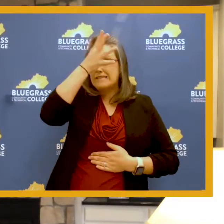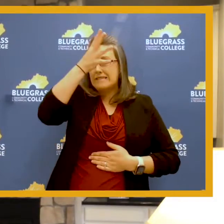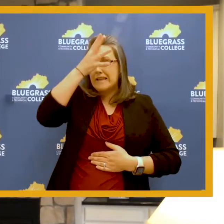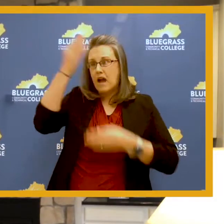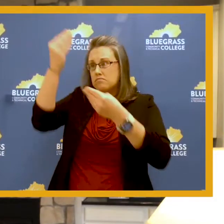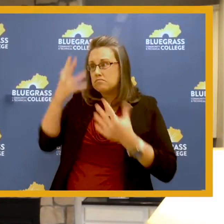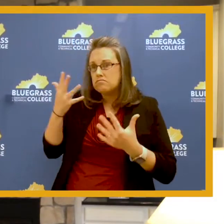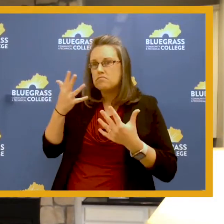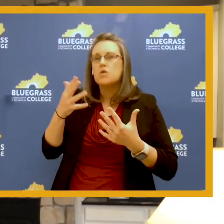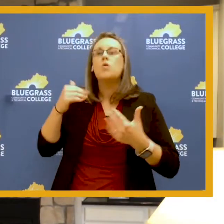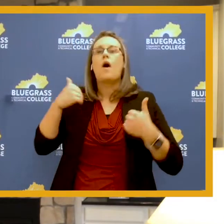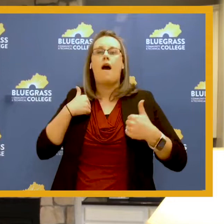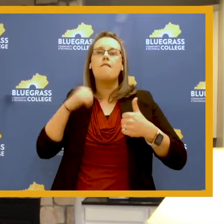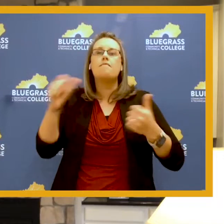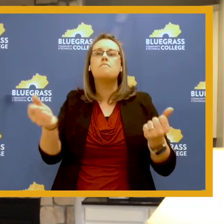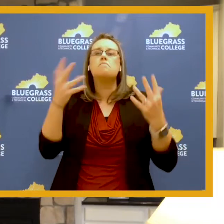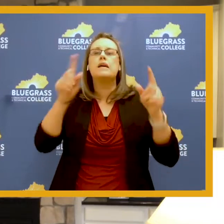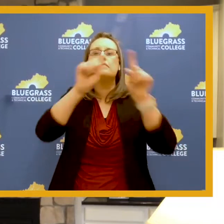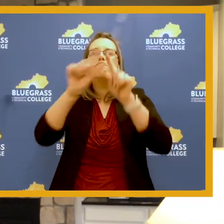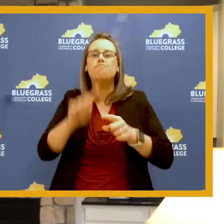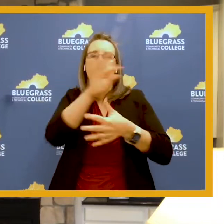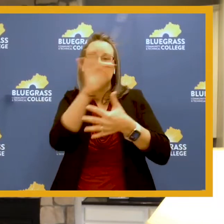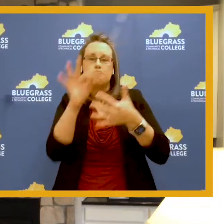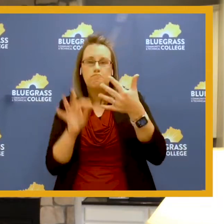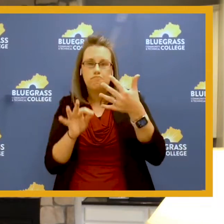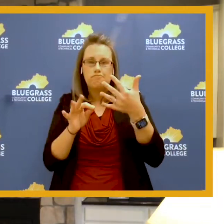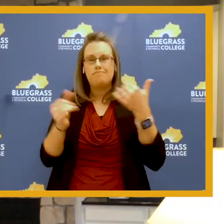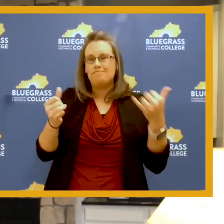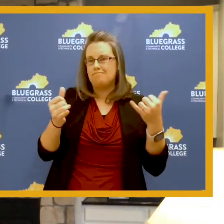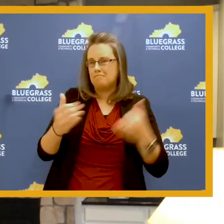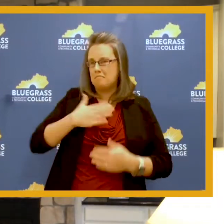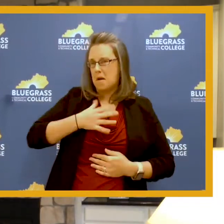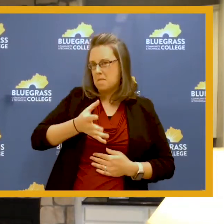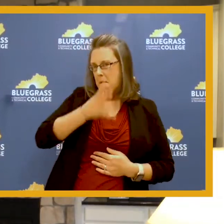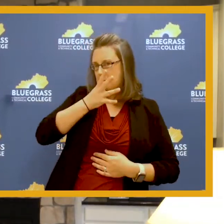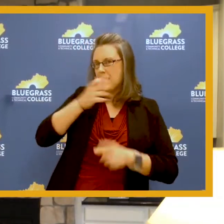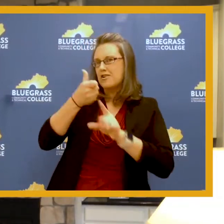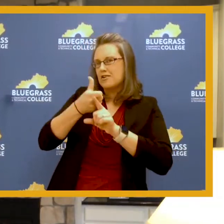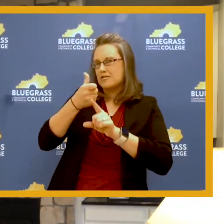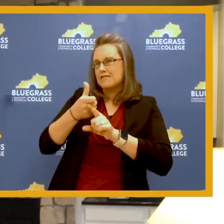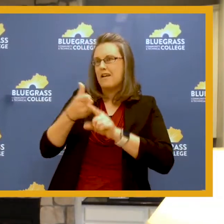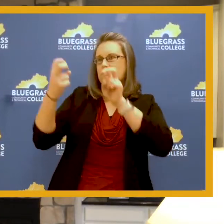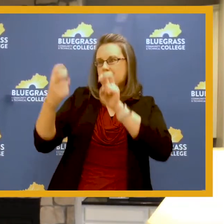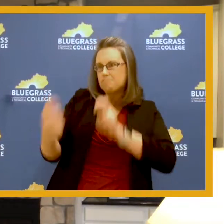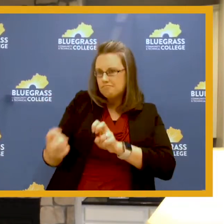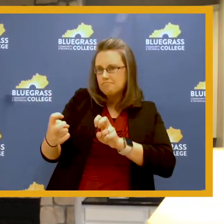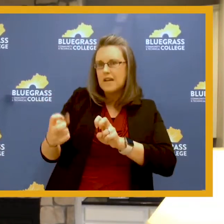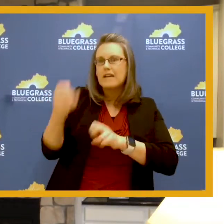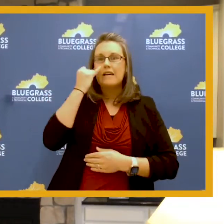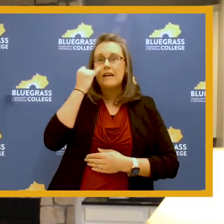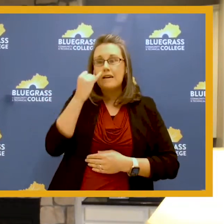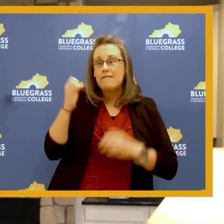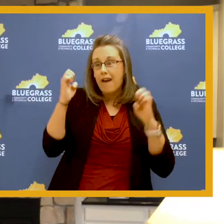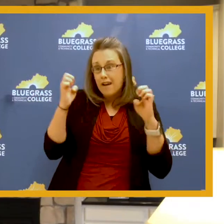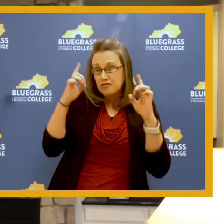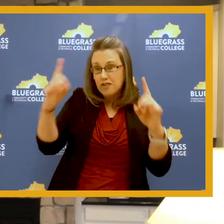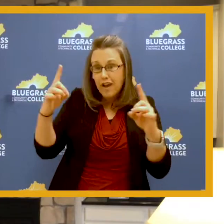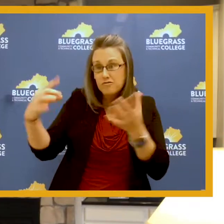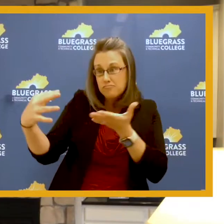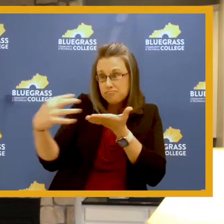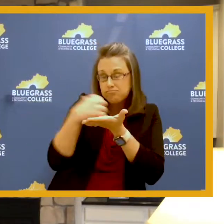mother, on the other hand, she was the person that said, boy, she had an eighth grade education. She said, if you get an education, you'll learn how to count your